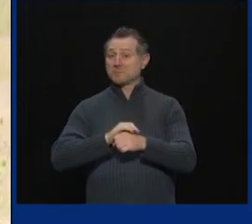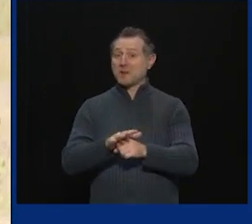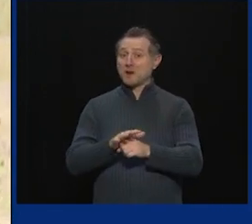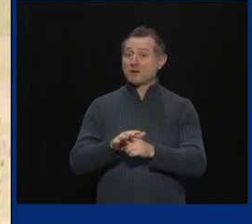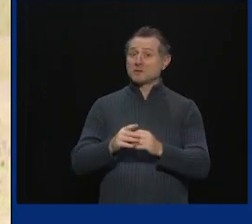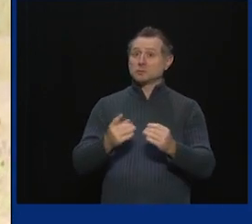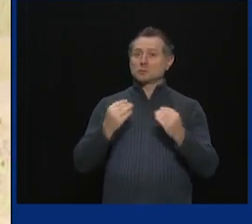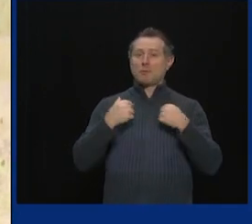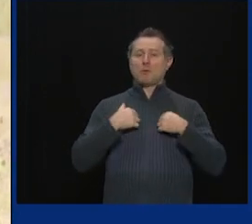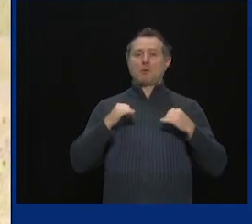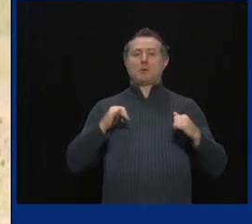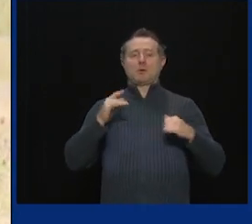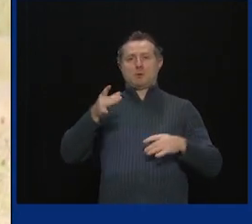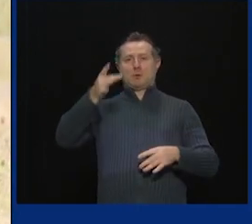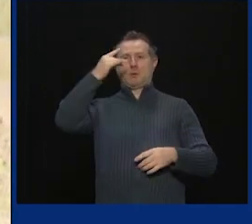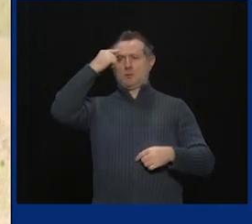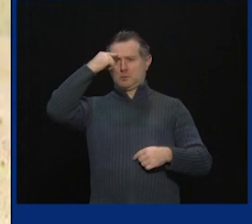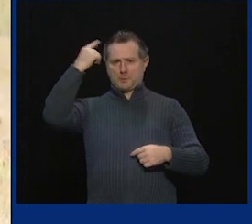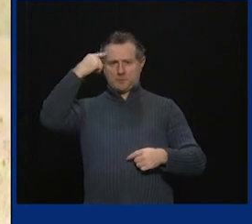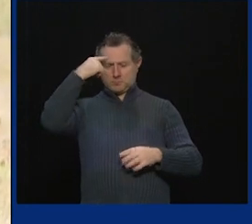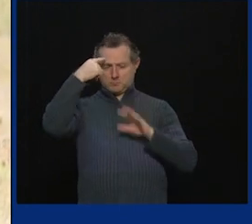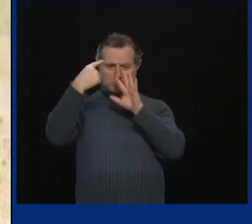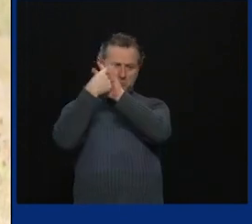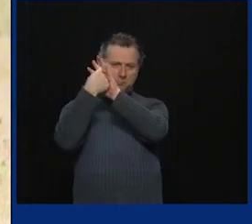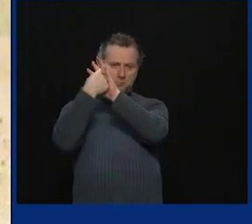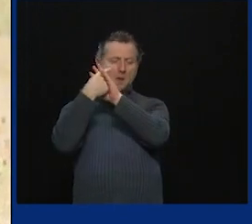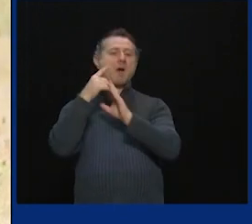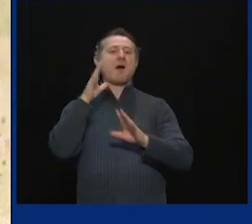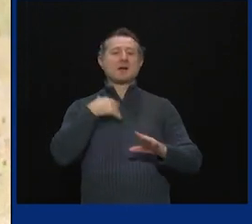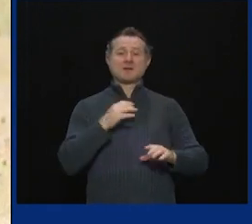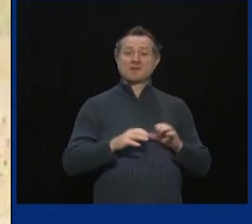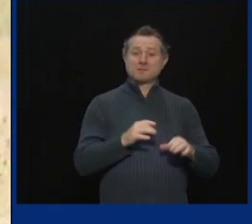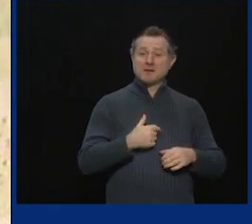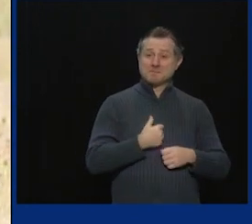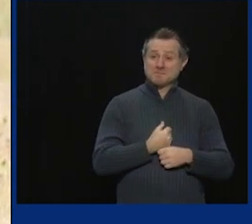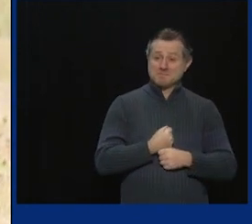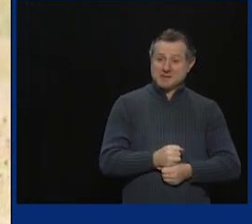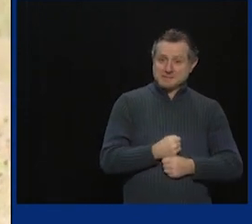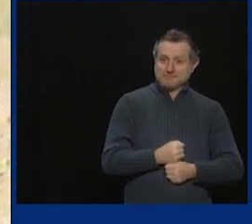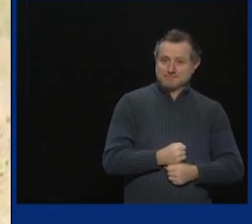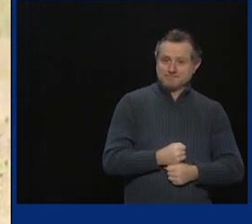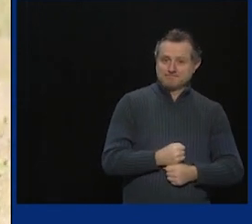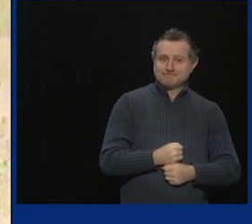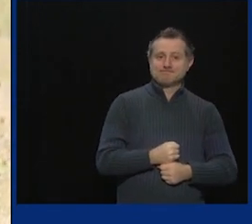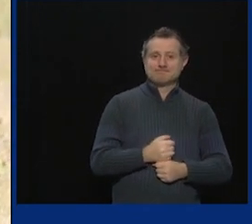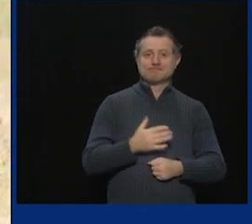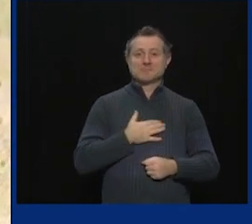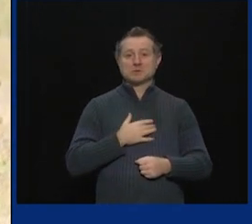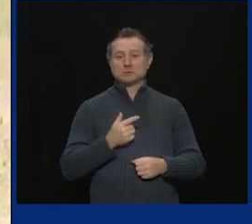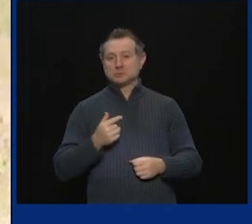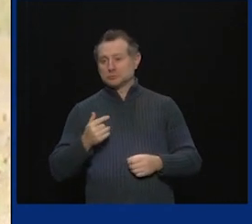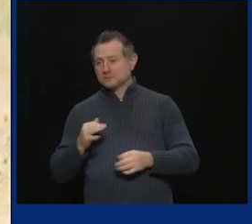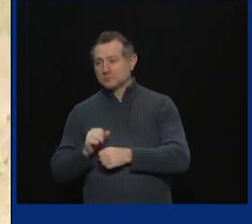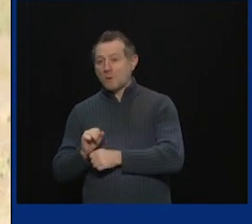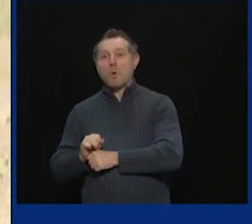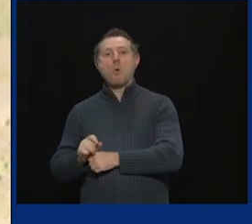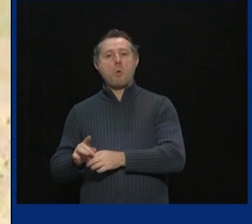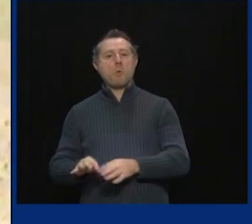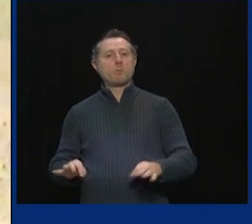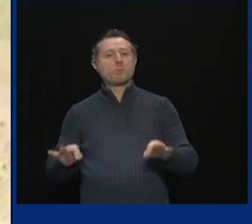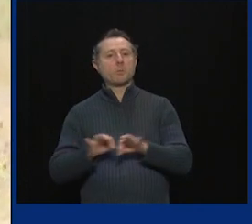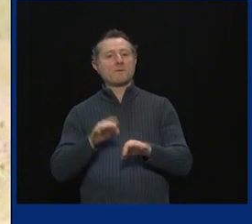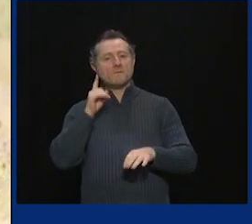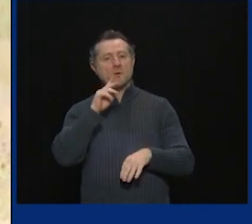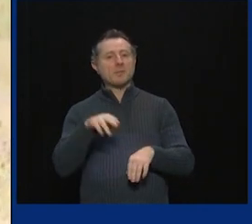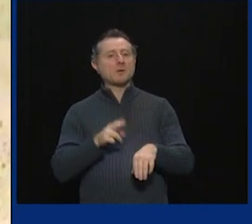investing in domestic manufacturing and green jobs is crucial to our nation and our region's long-term economic security